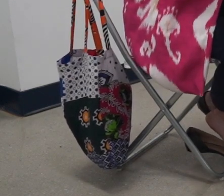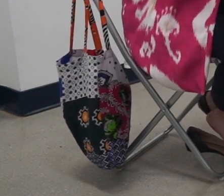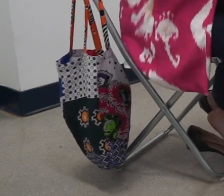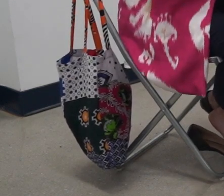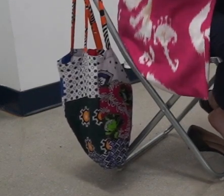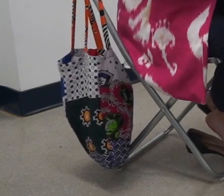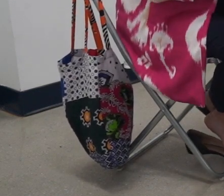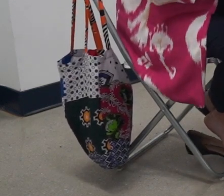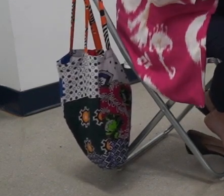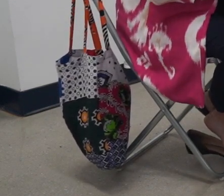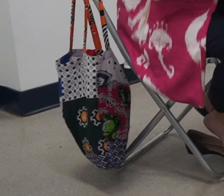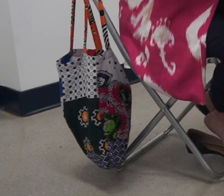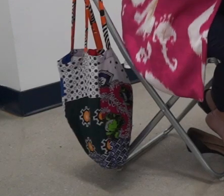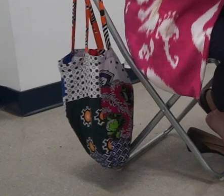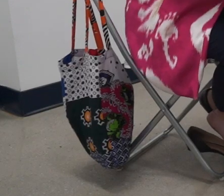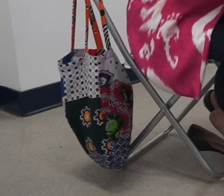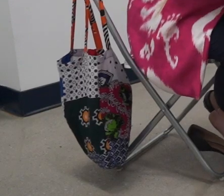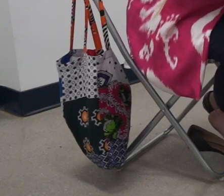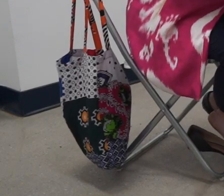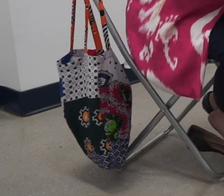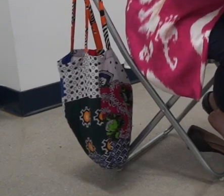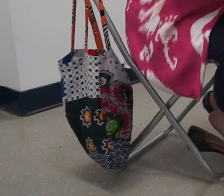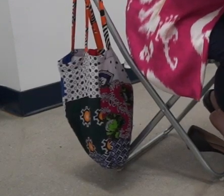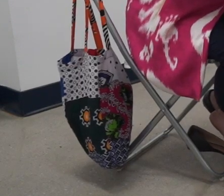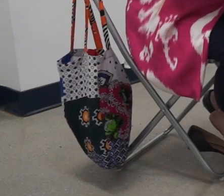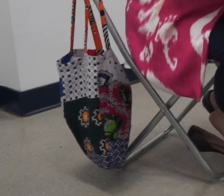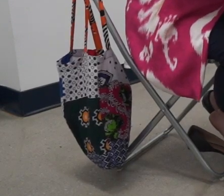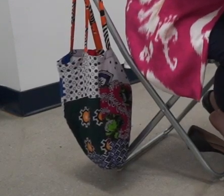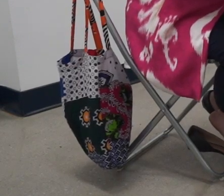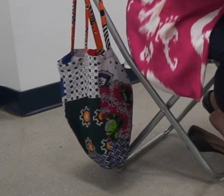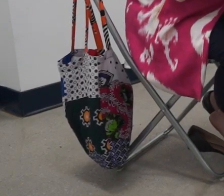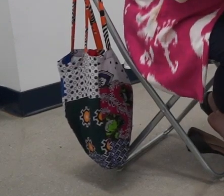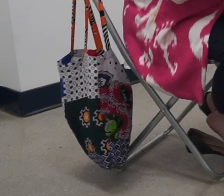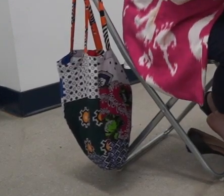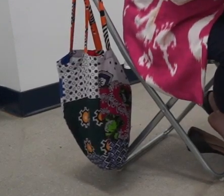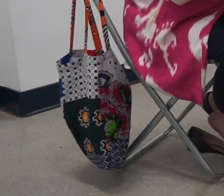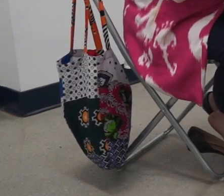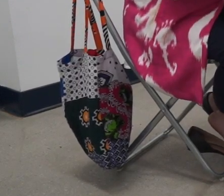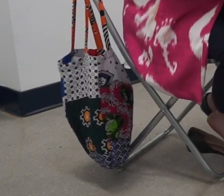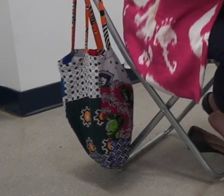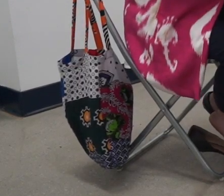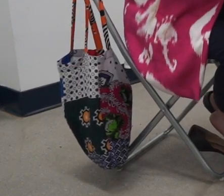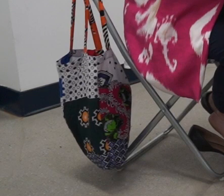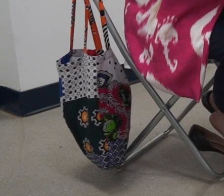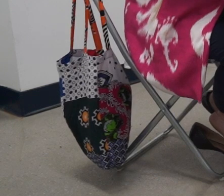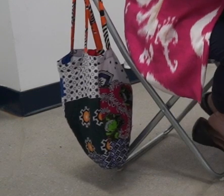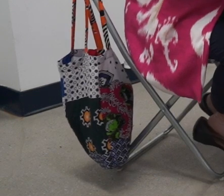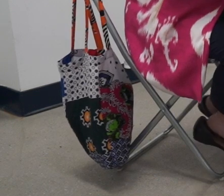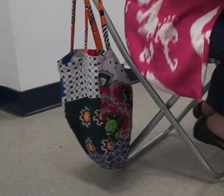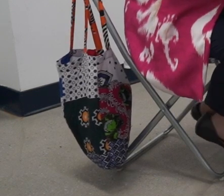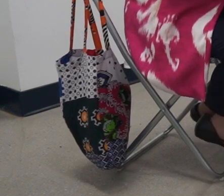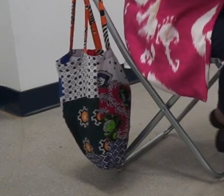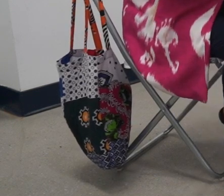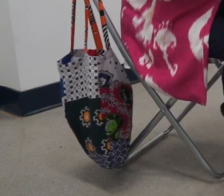to come up. I think this is a good time to pass out the posters. Thank you so much. So we're passing out some